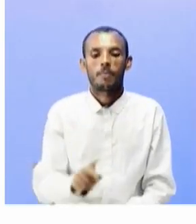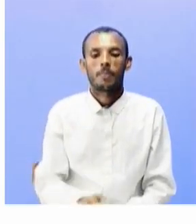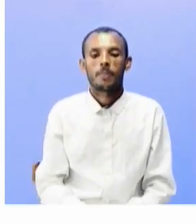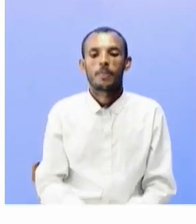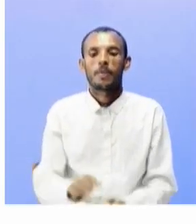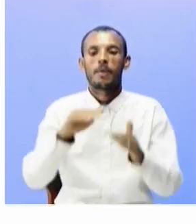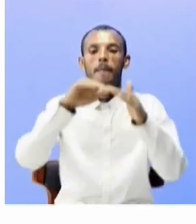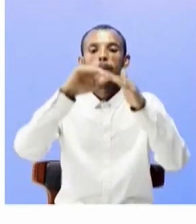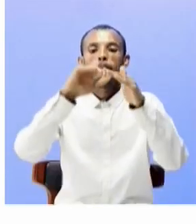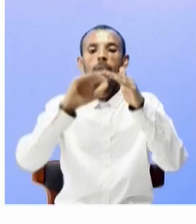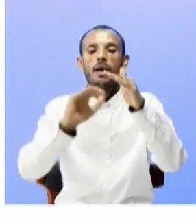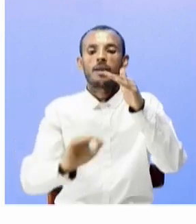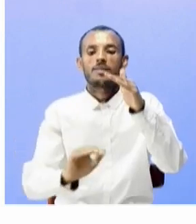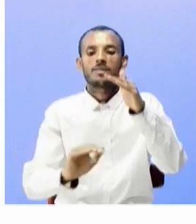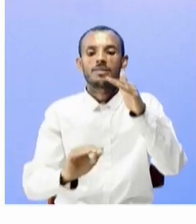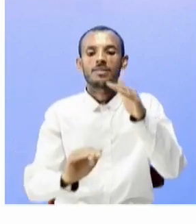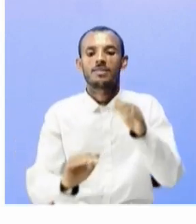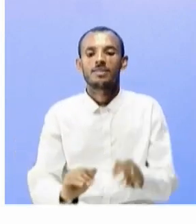minus